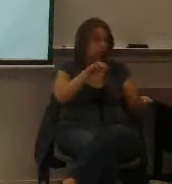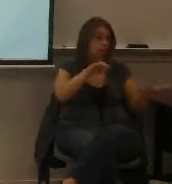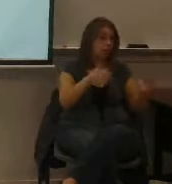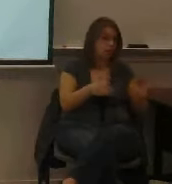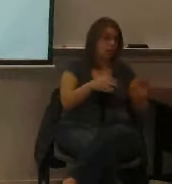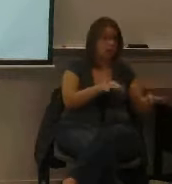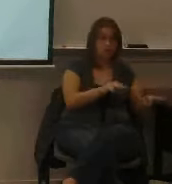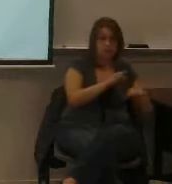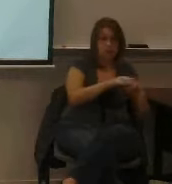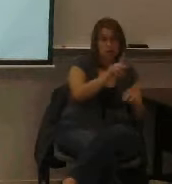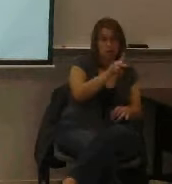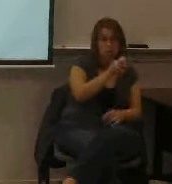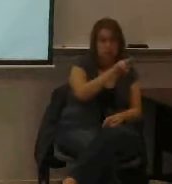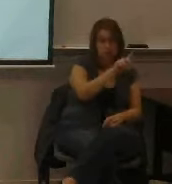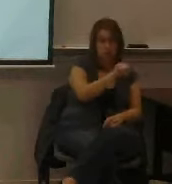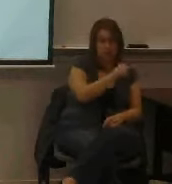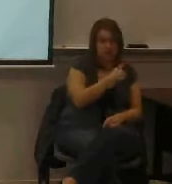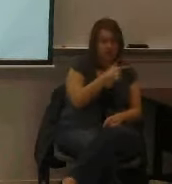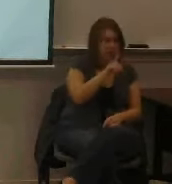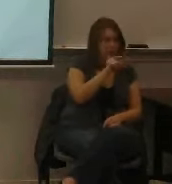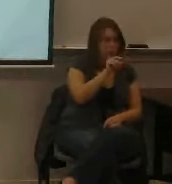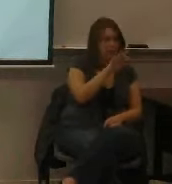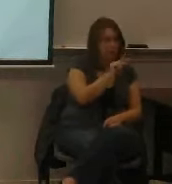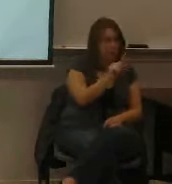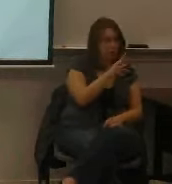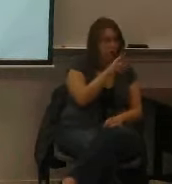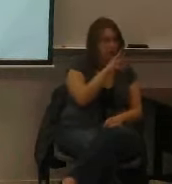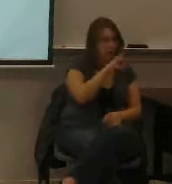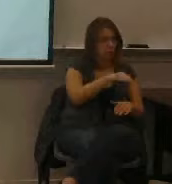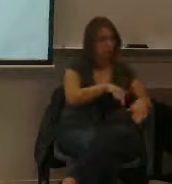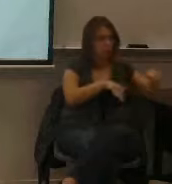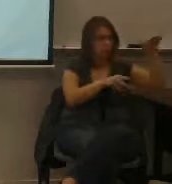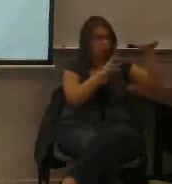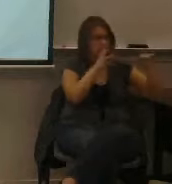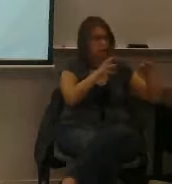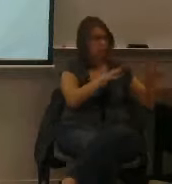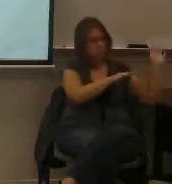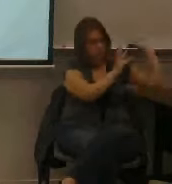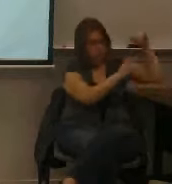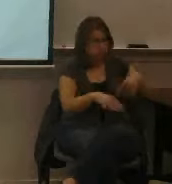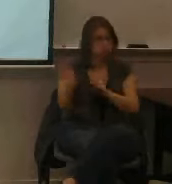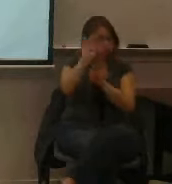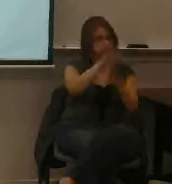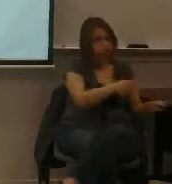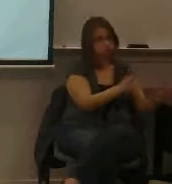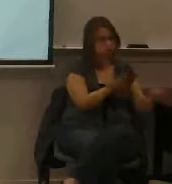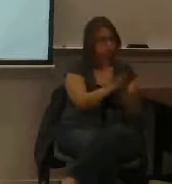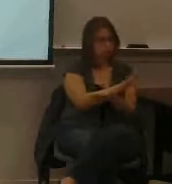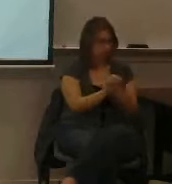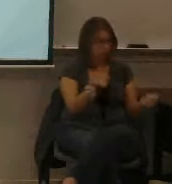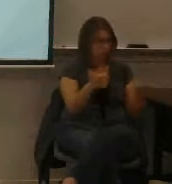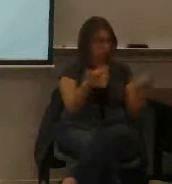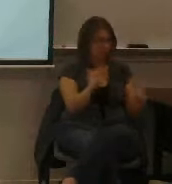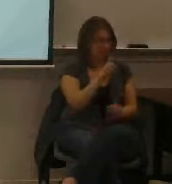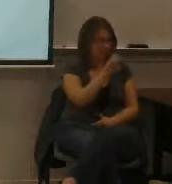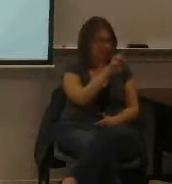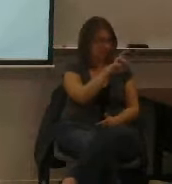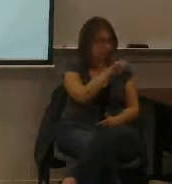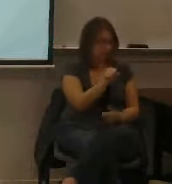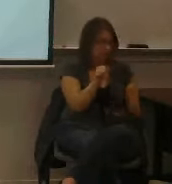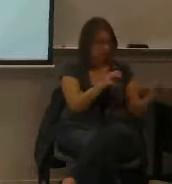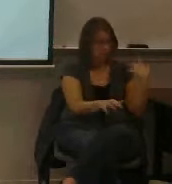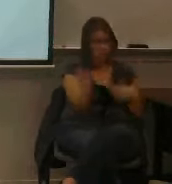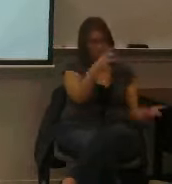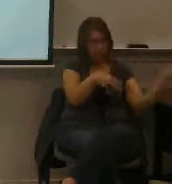flood on Kanza, where there's a 20-foot wall of water that comes down in 2 minutes, and basically large amounts of debris moving